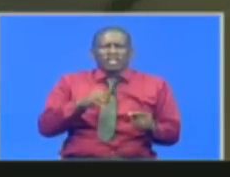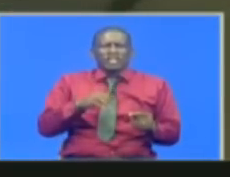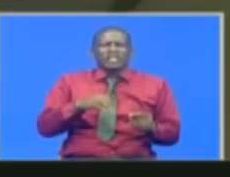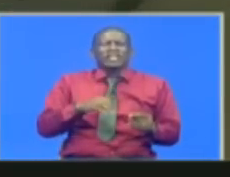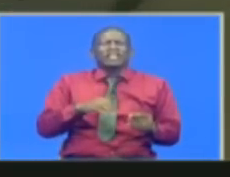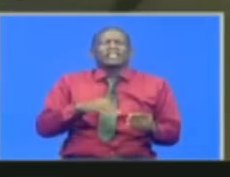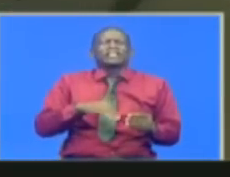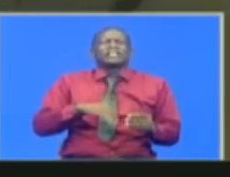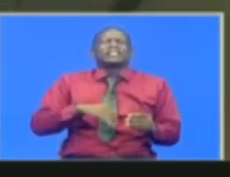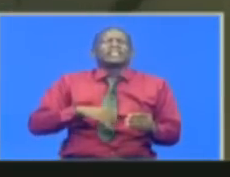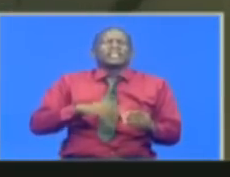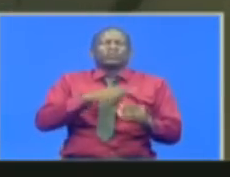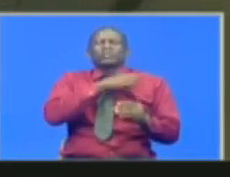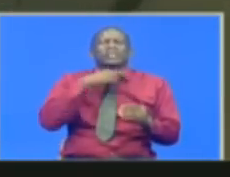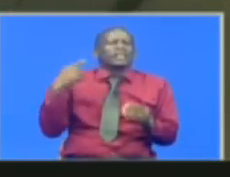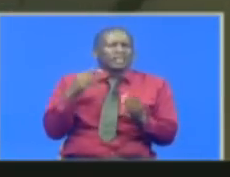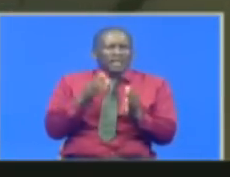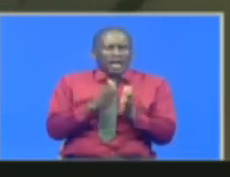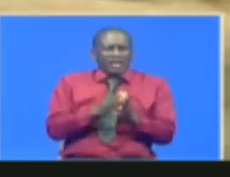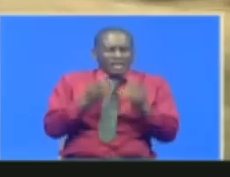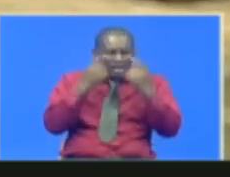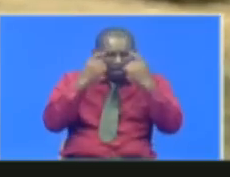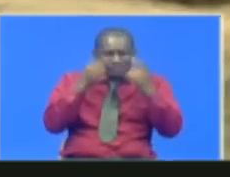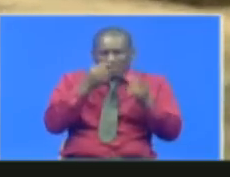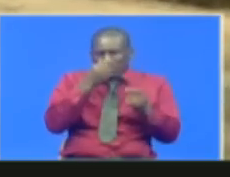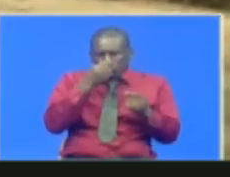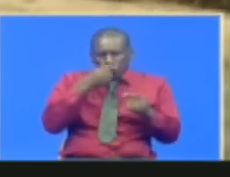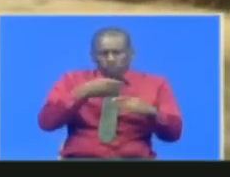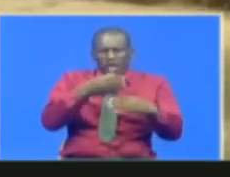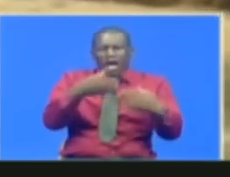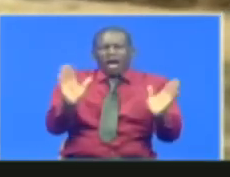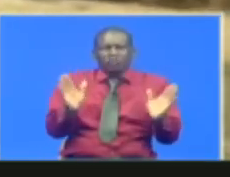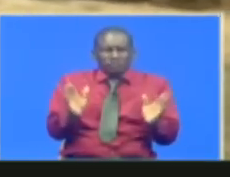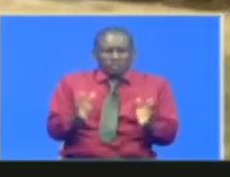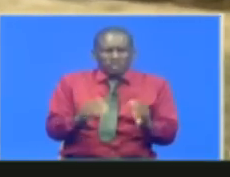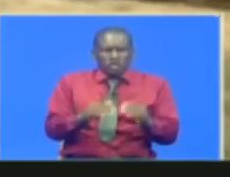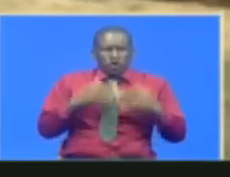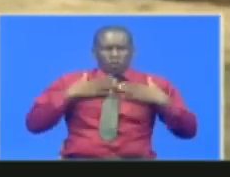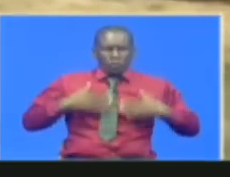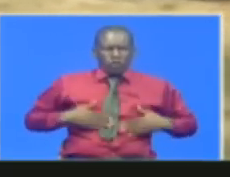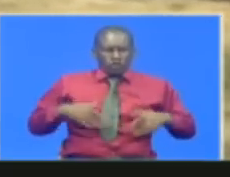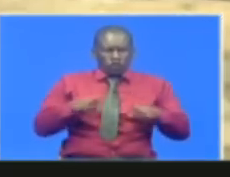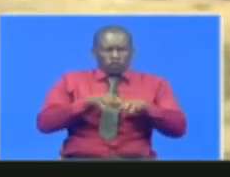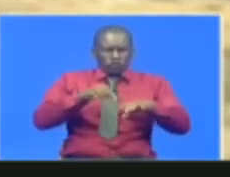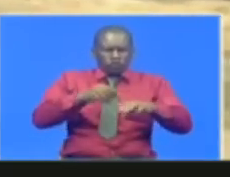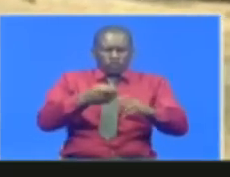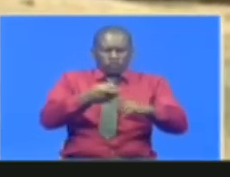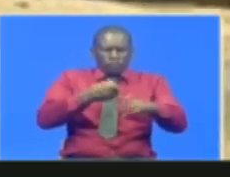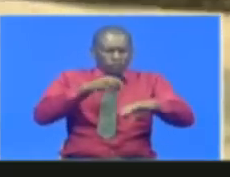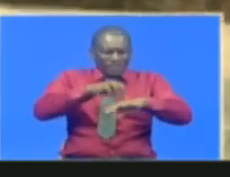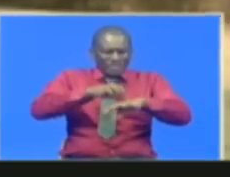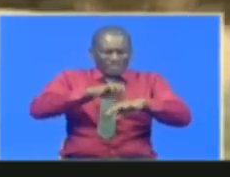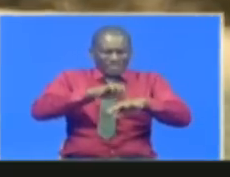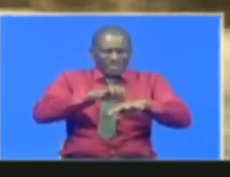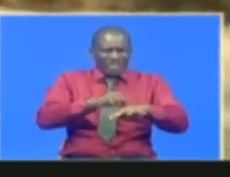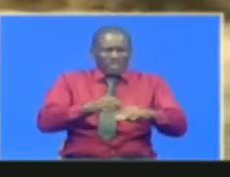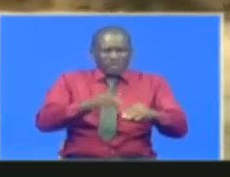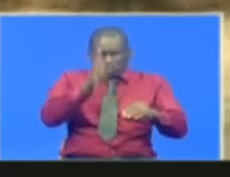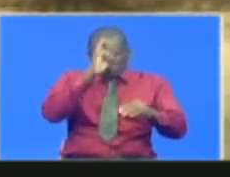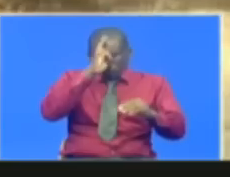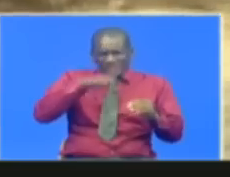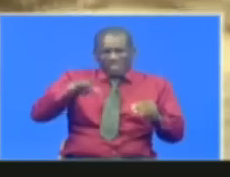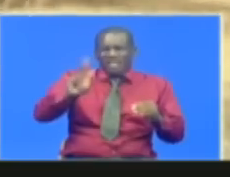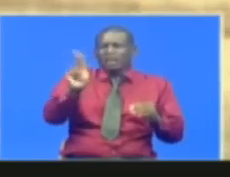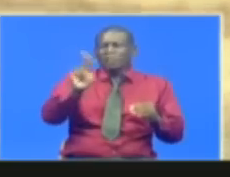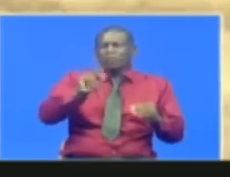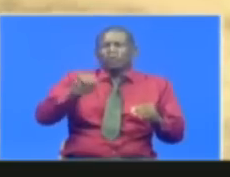out, and so were his eyes and nose. His entire body had also been skinned. Police in Kabartonjo, Baringo